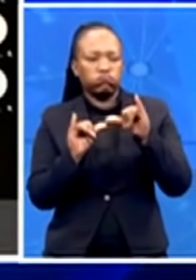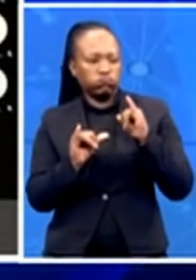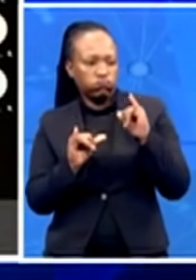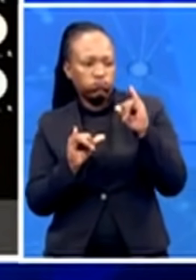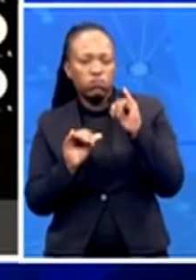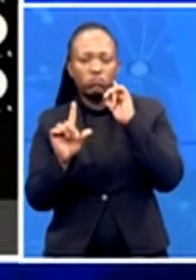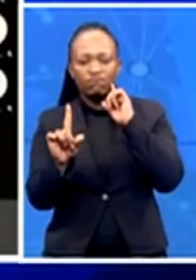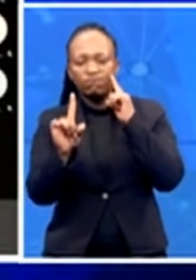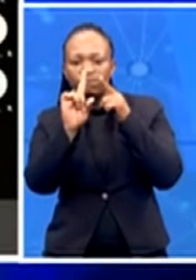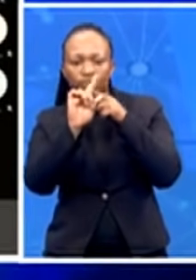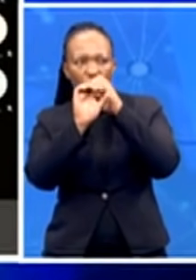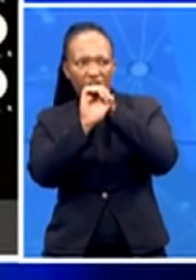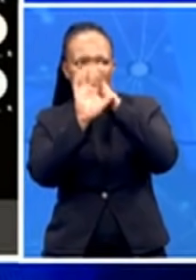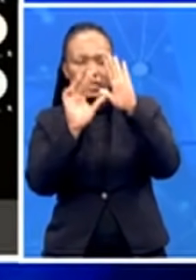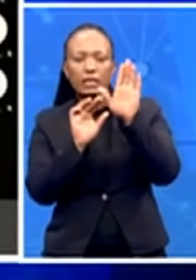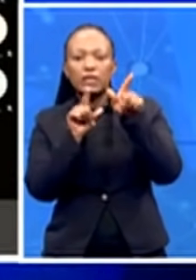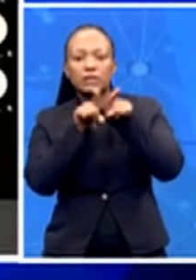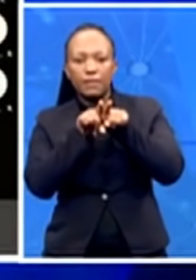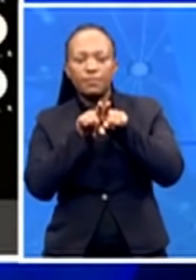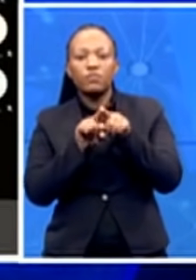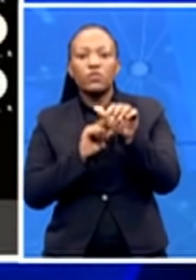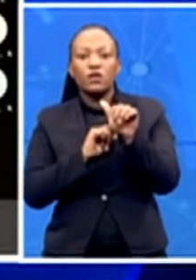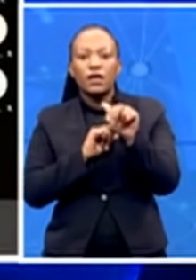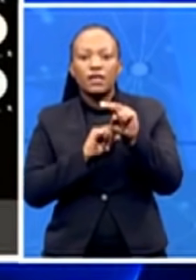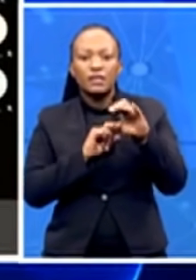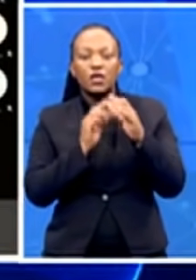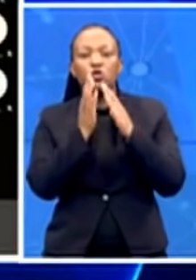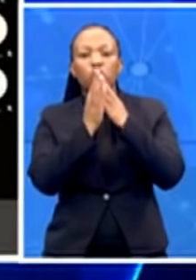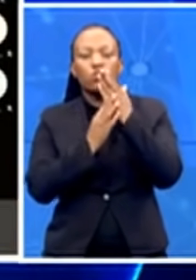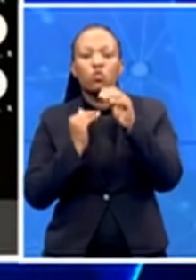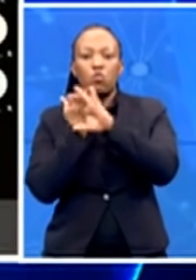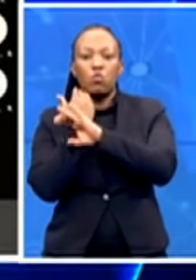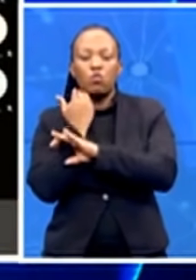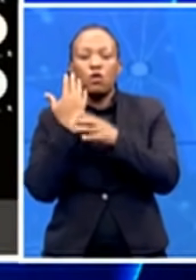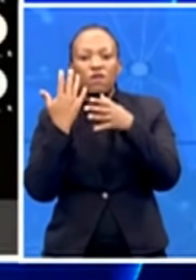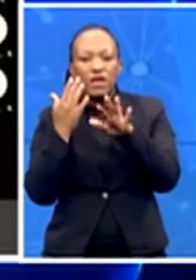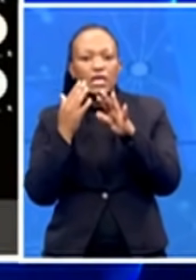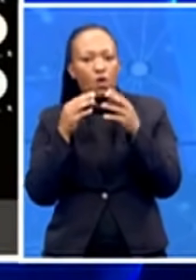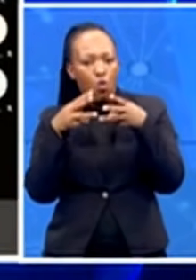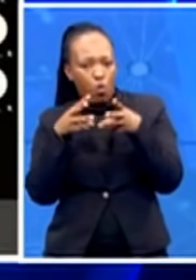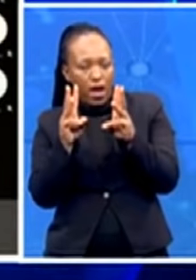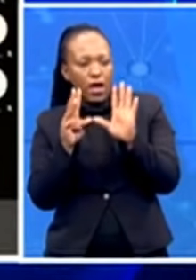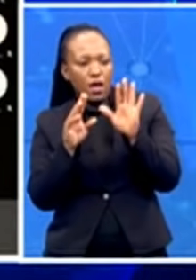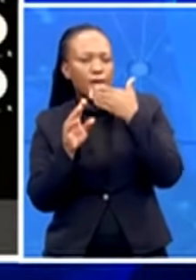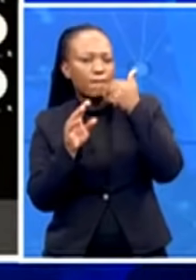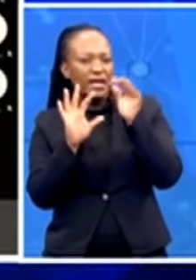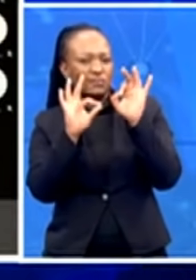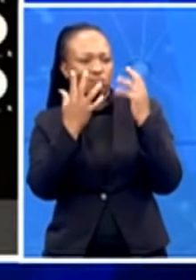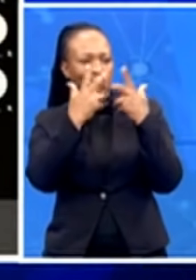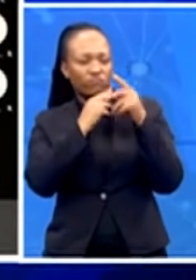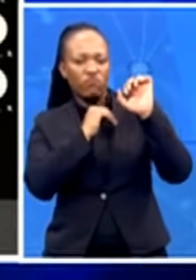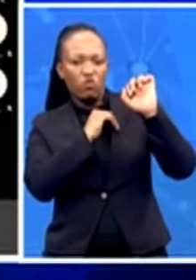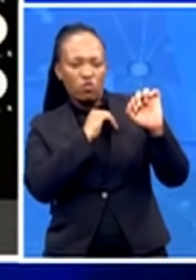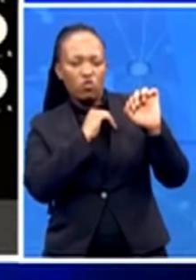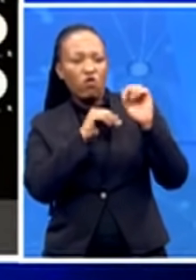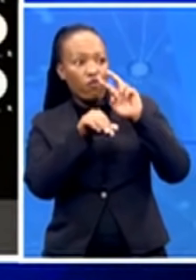the ANC, through its constitution, created the model and mechanisms best suited to its structure and needs. Provided